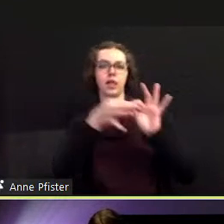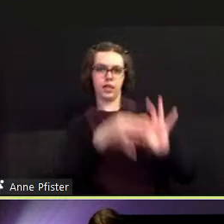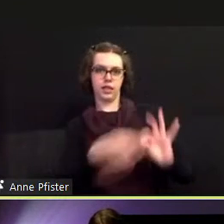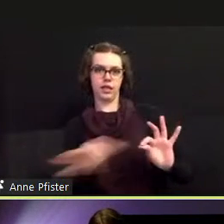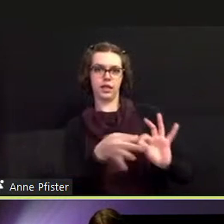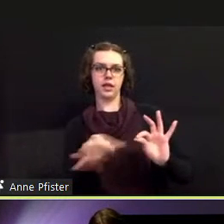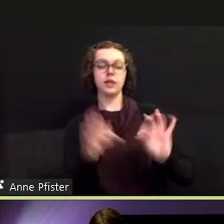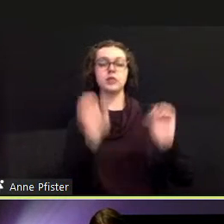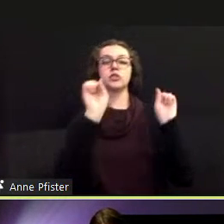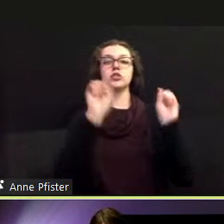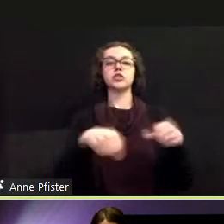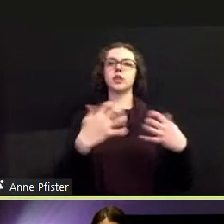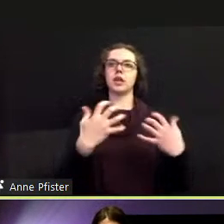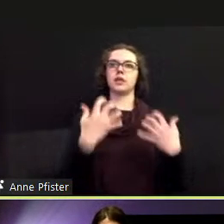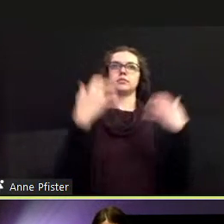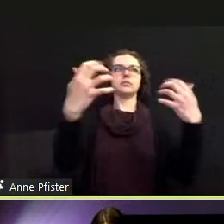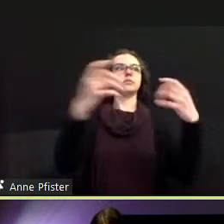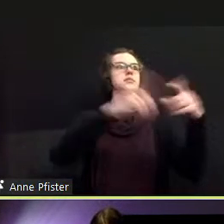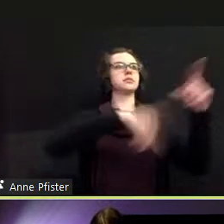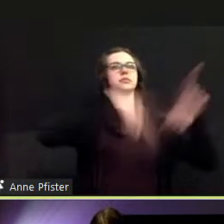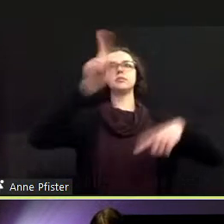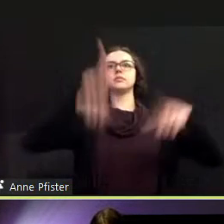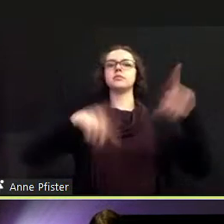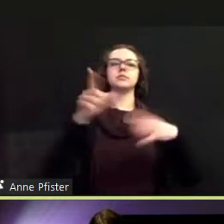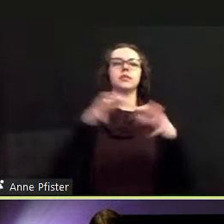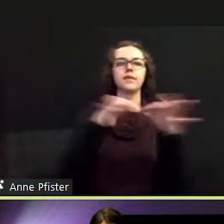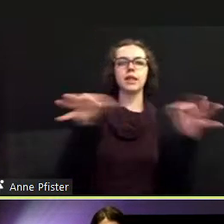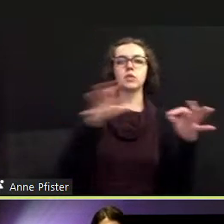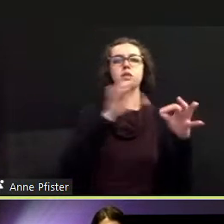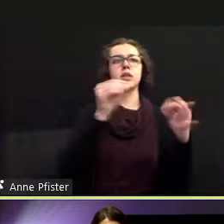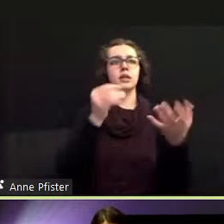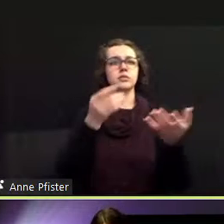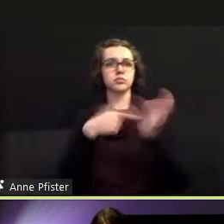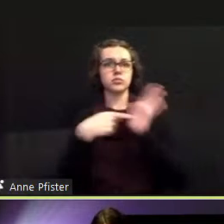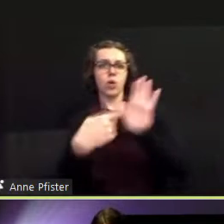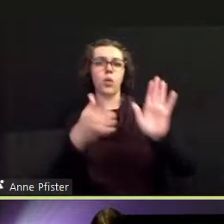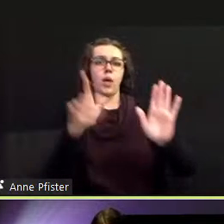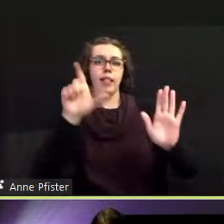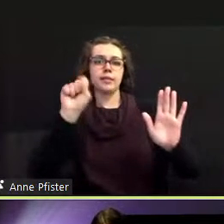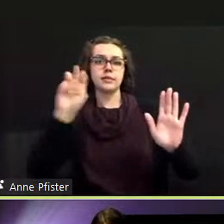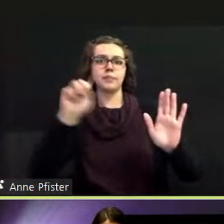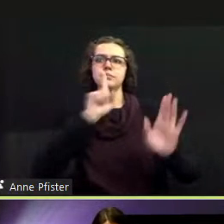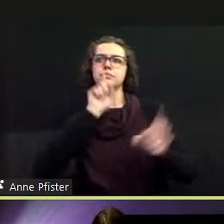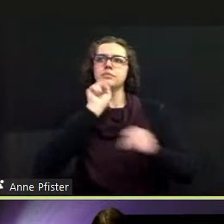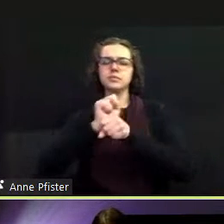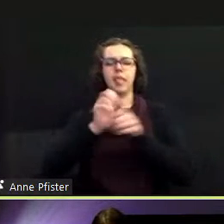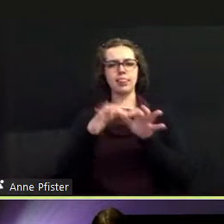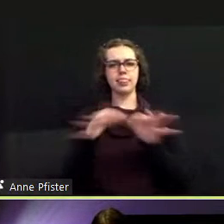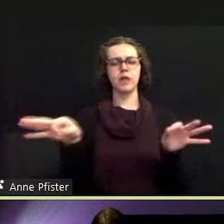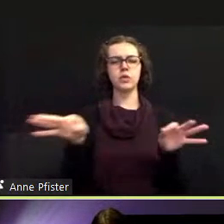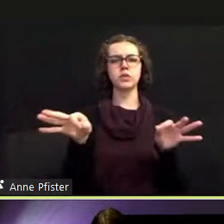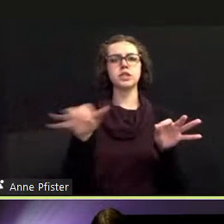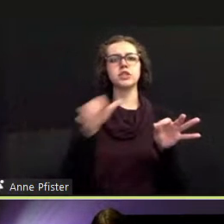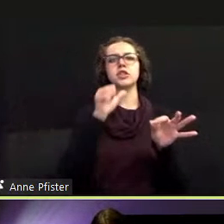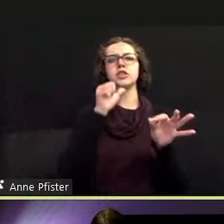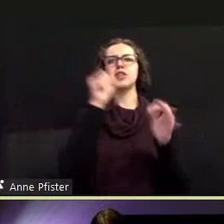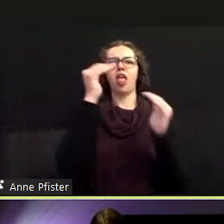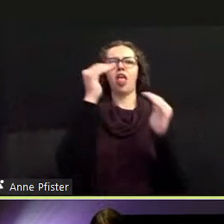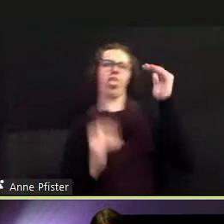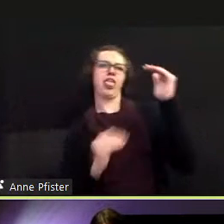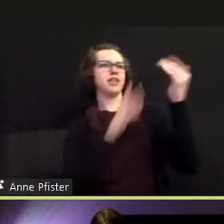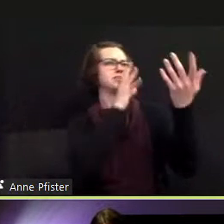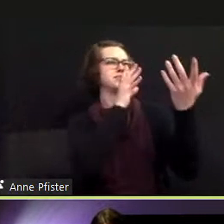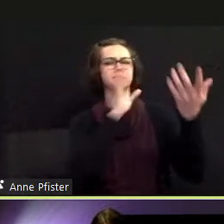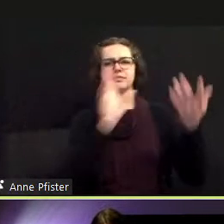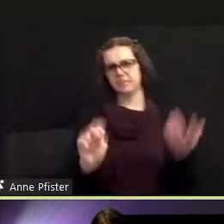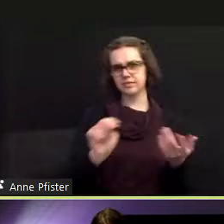range of audiences and to reinforce an understanding of LSM as a distinct language, commensurate with but not reducible to speech. And I'll